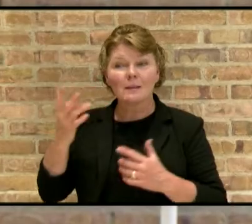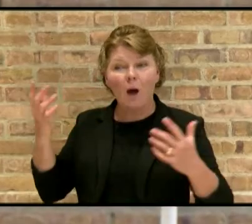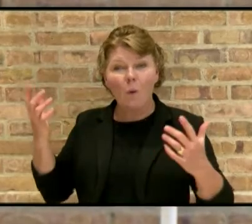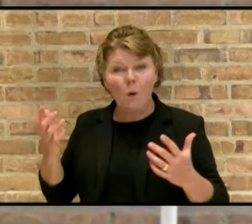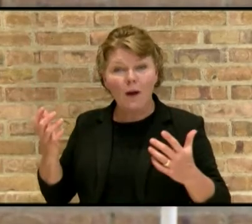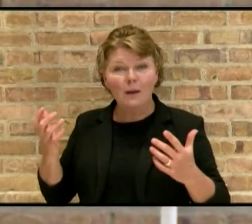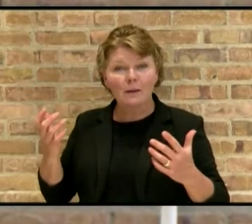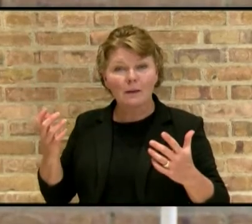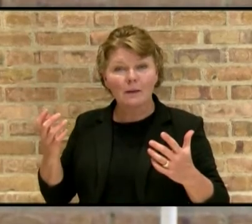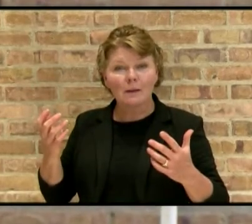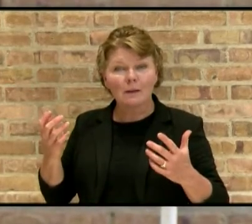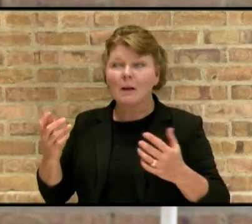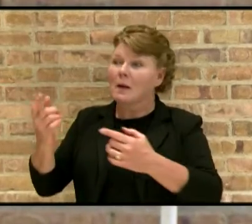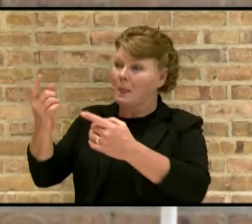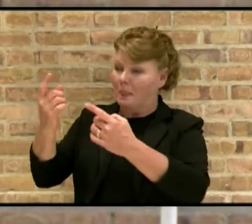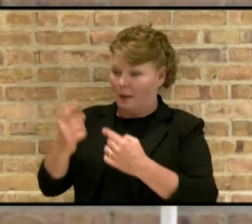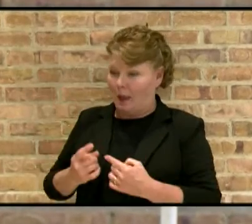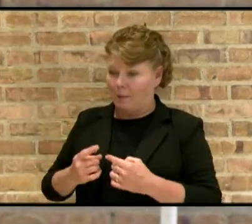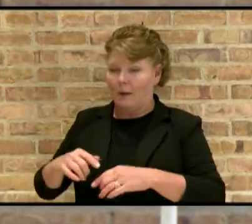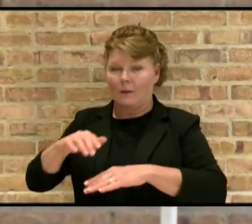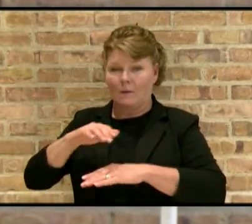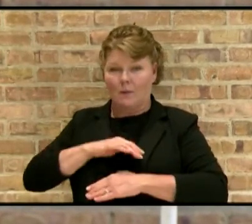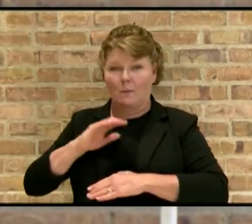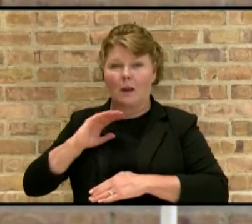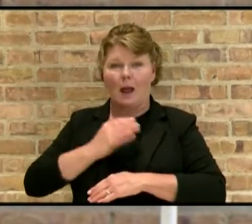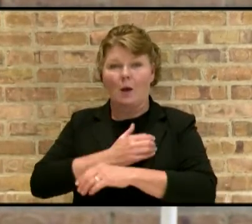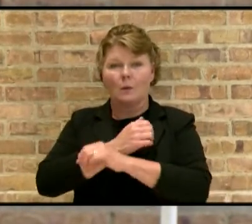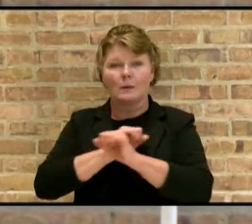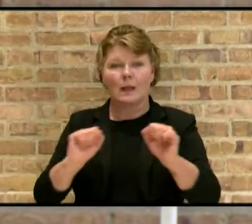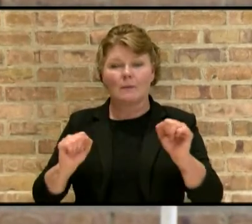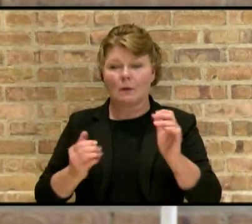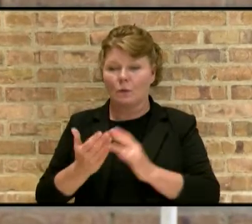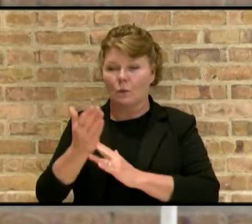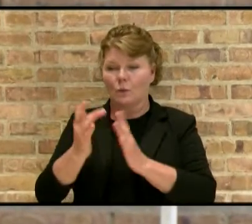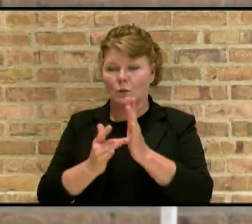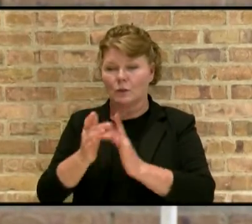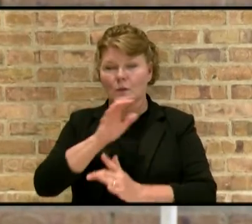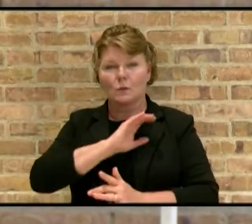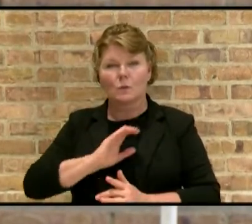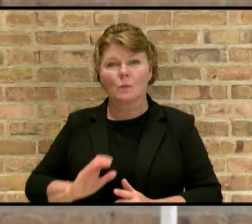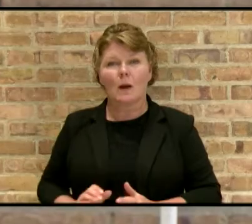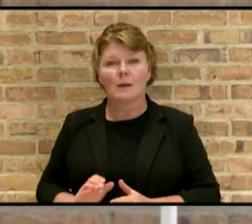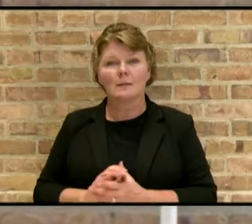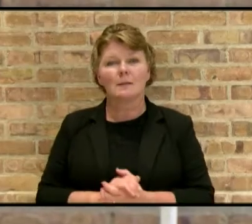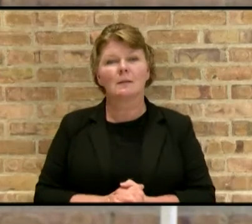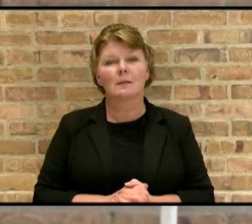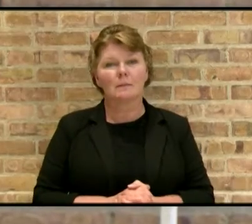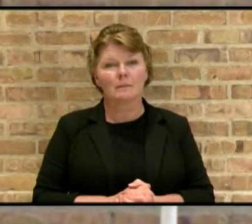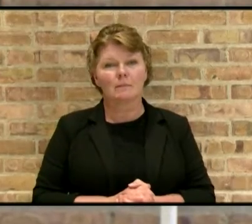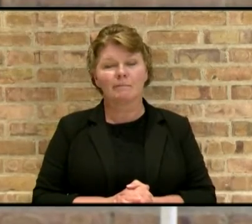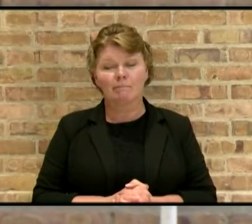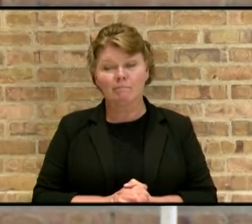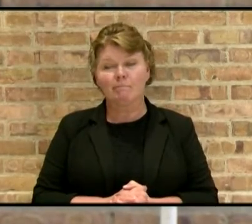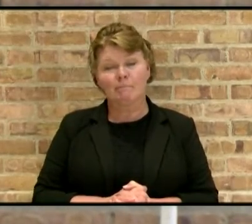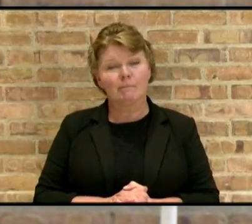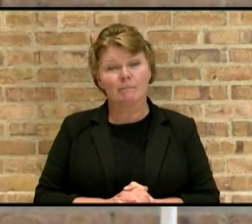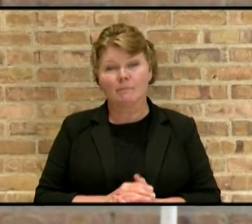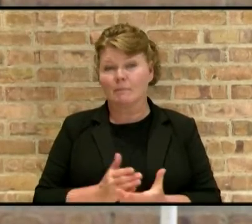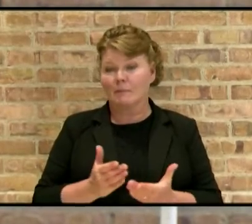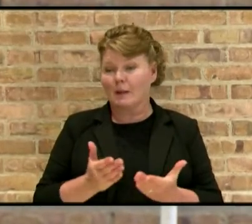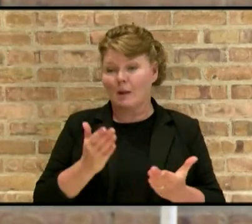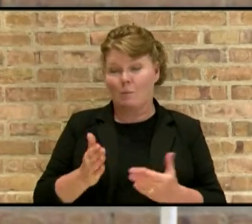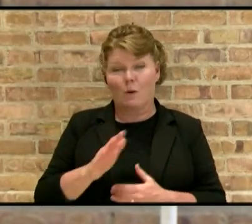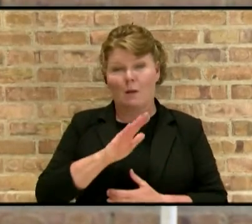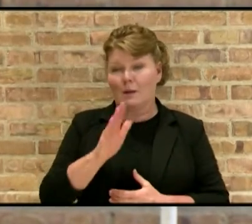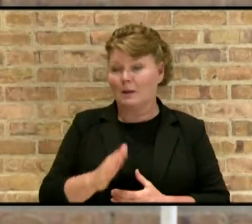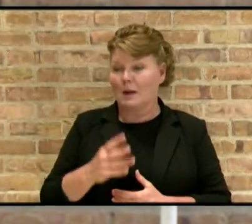coming fulfillment of our redemption in Christ Jesus. It's not likely that they ever saw Christ